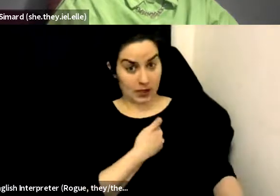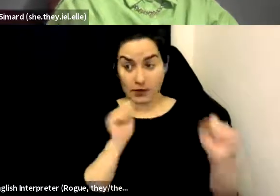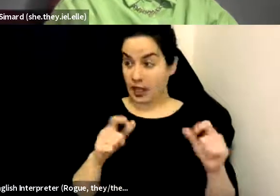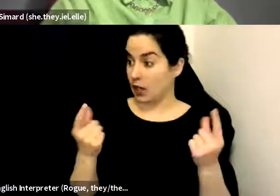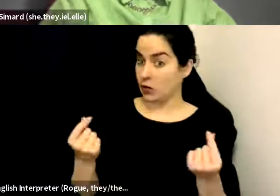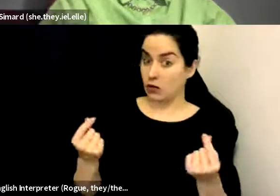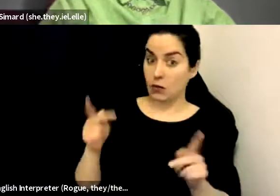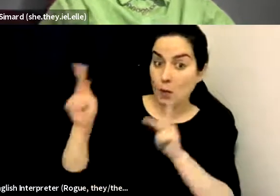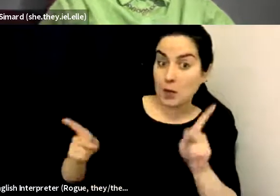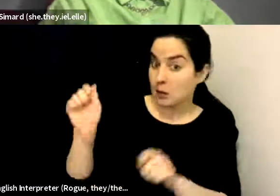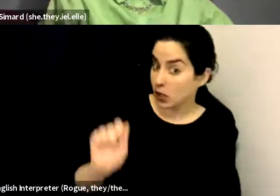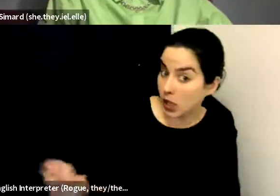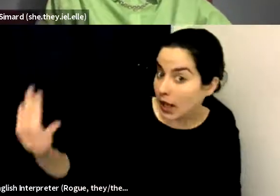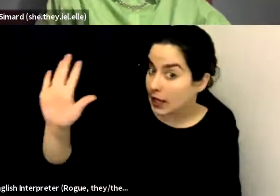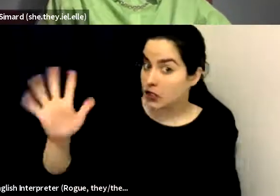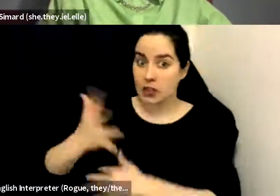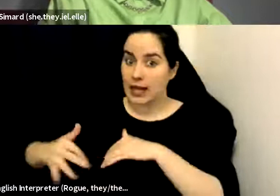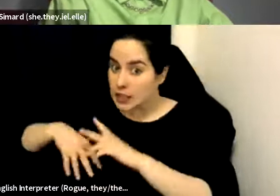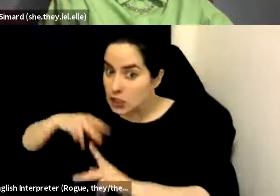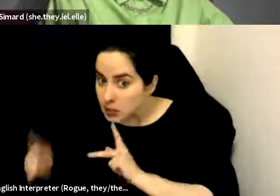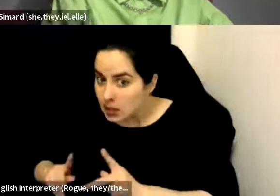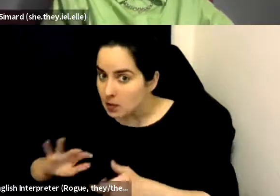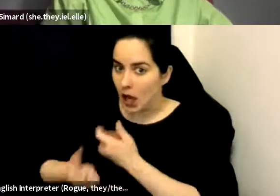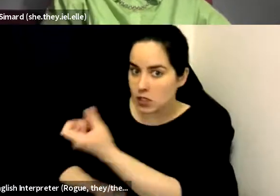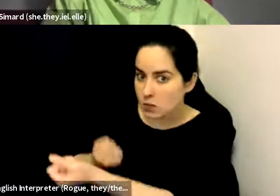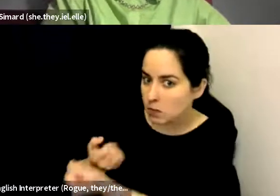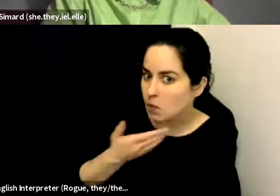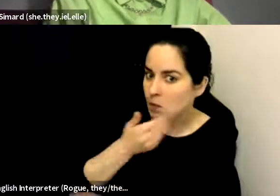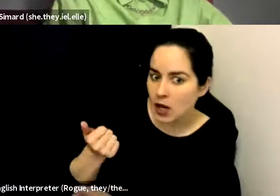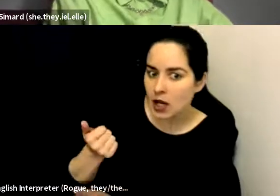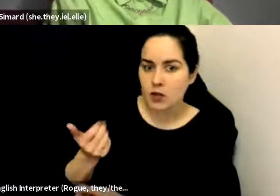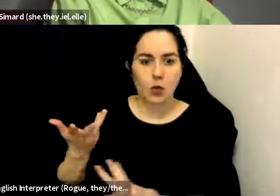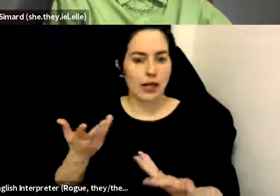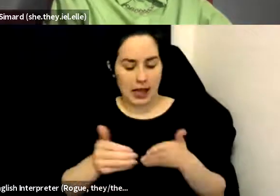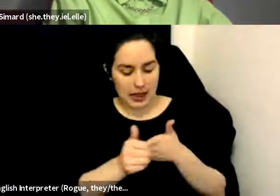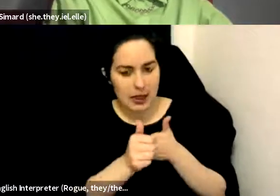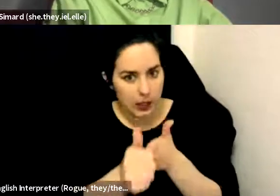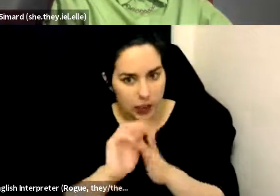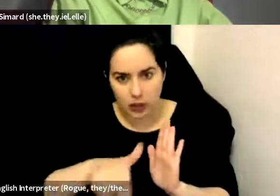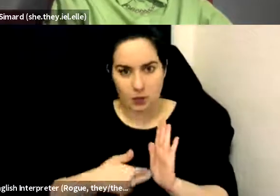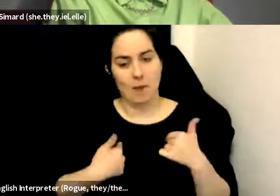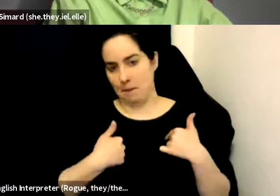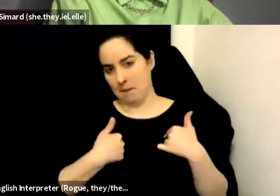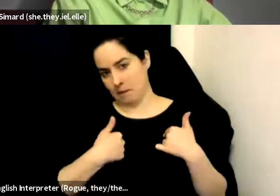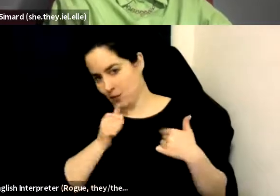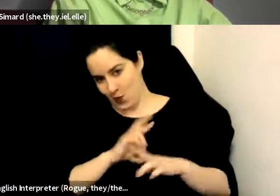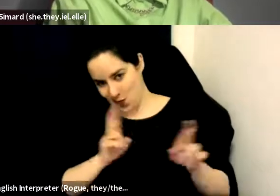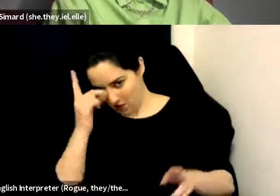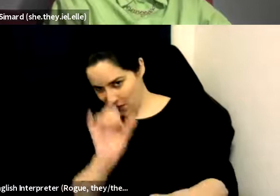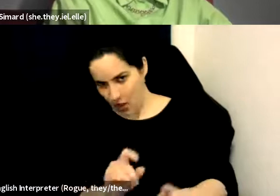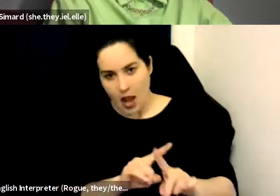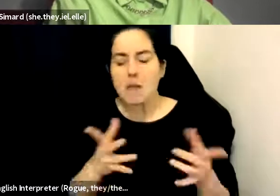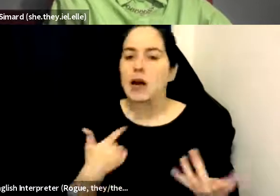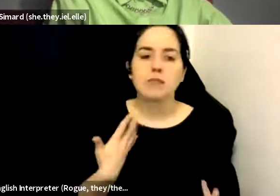of Asian descent and for Indigenous people? And, you know, we're going to leadership roles, which I'm not aiming for, but, you know, it